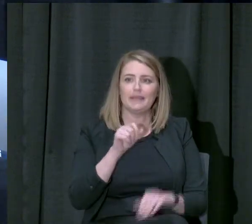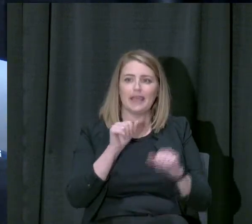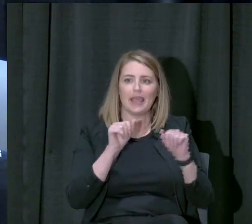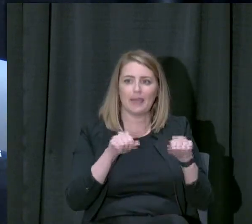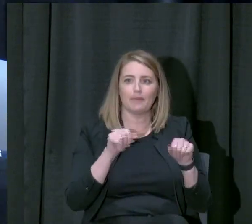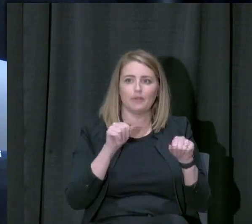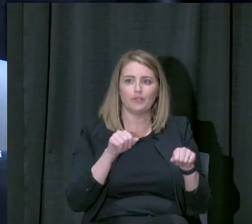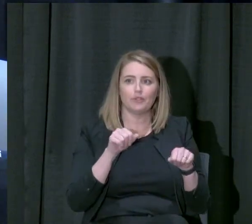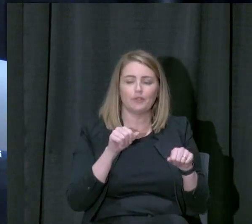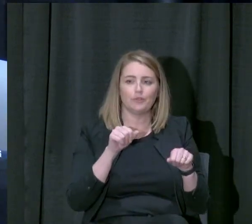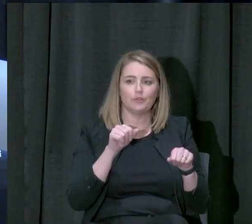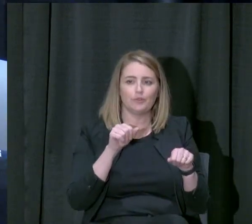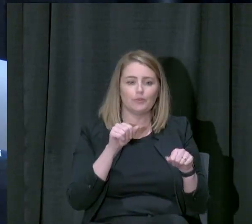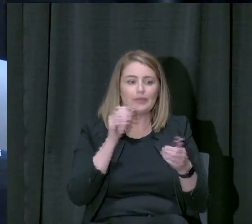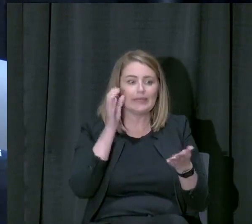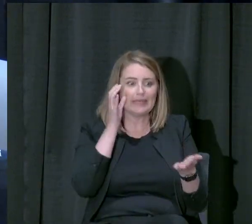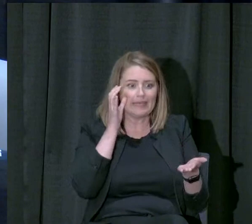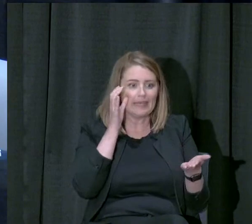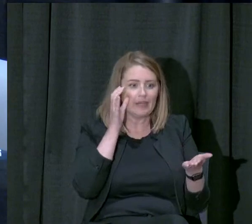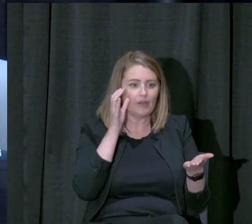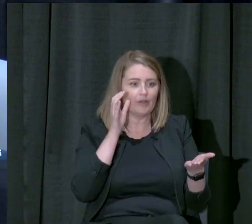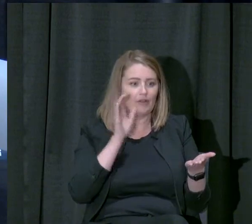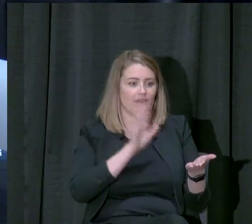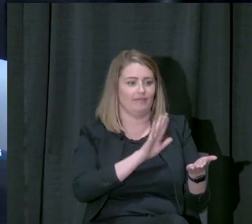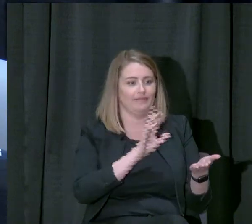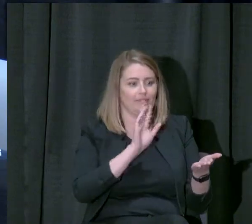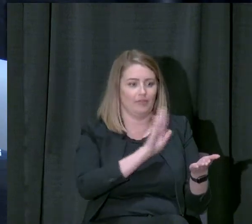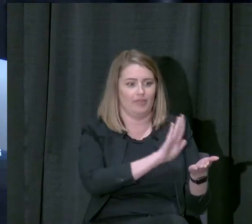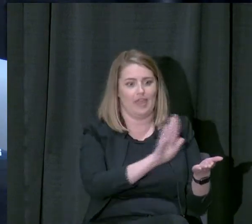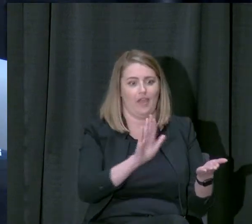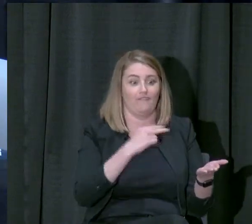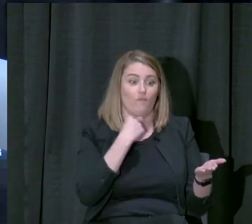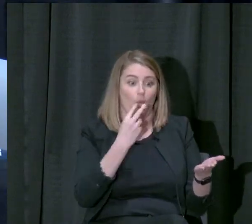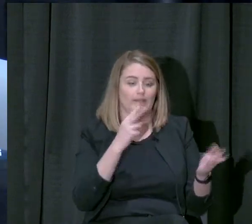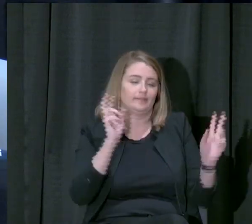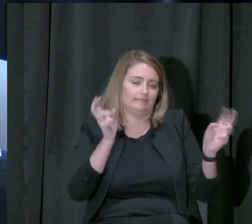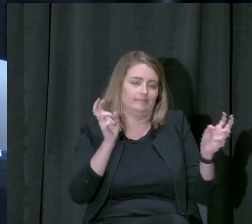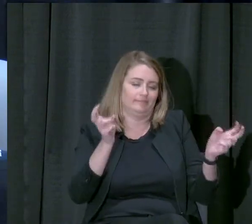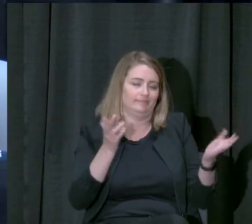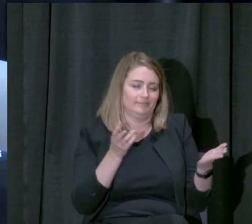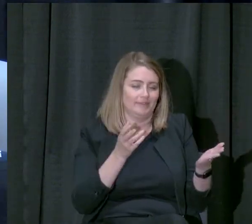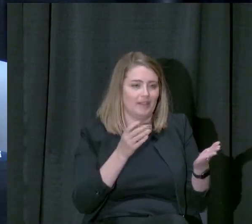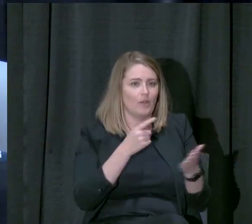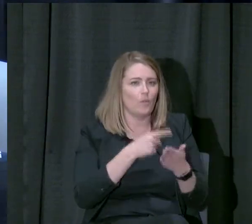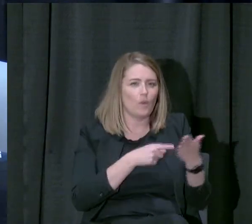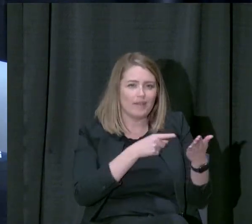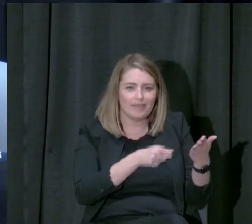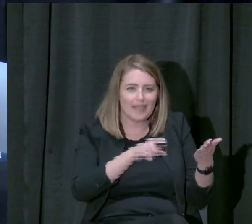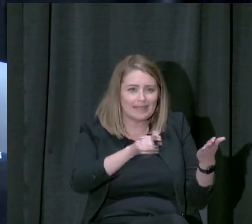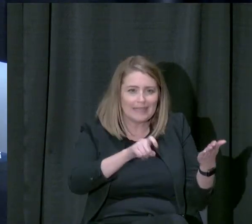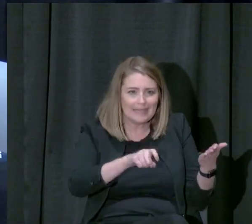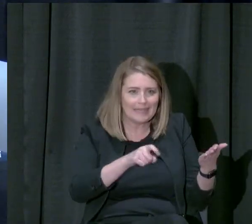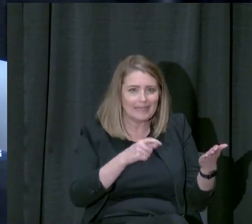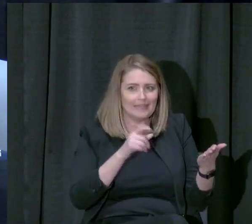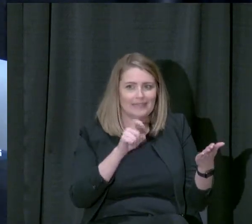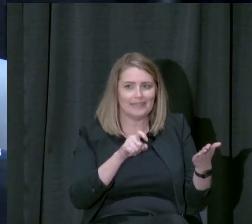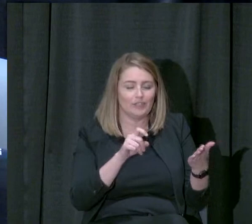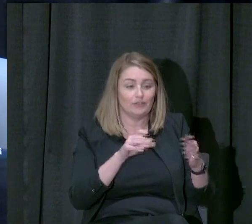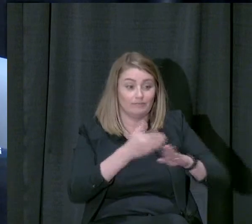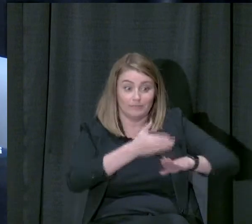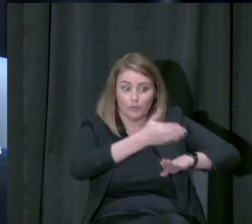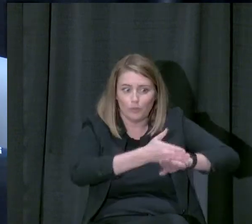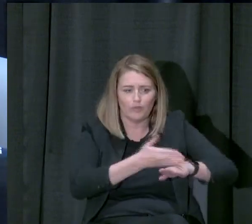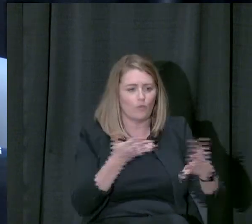hear the metaphorical voices of those customers in order to know what people need, what people want us to do better, what people want us to